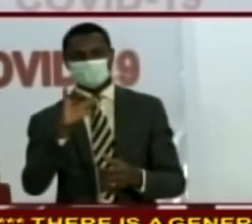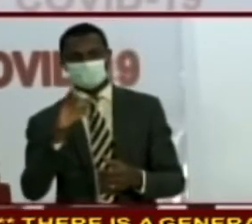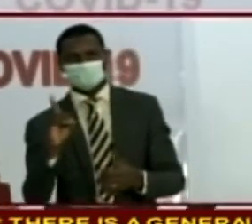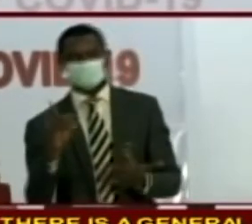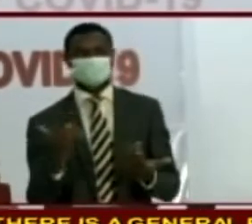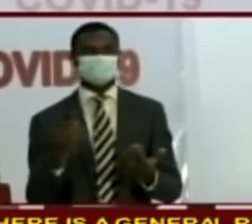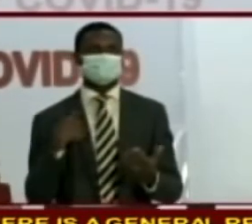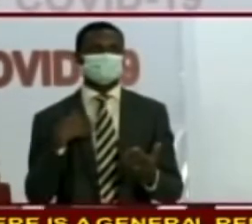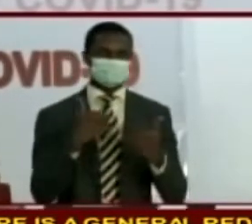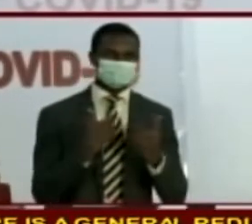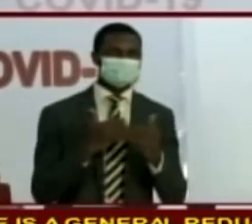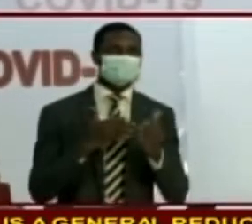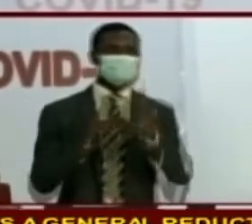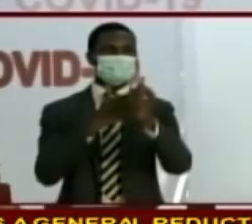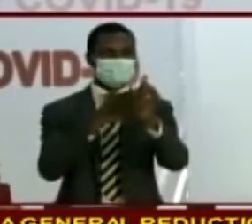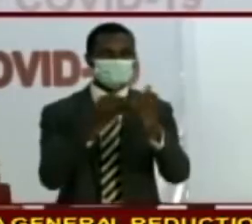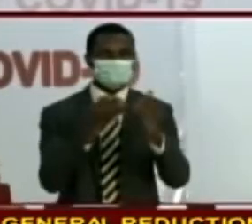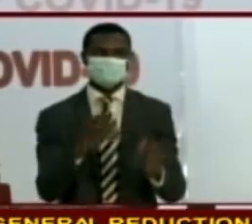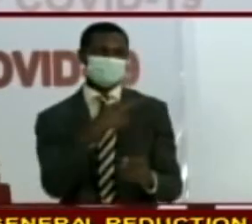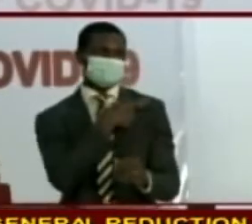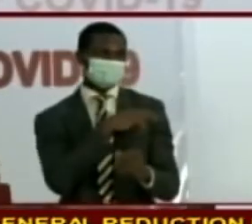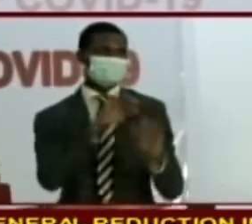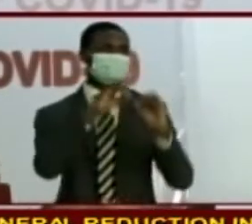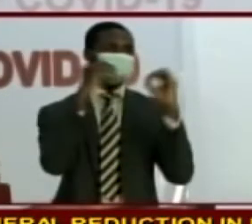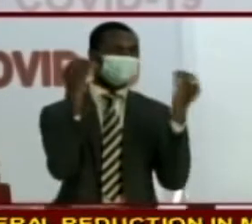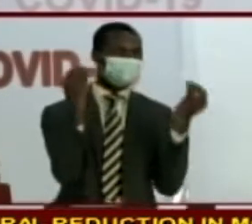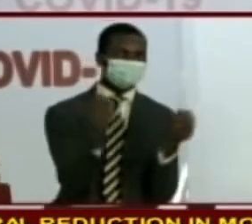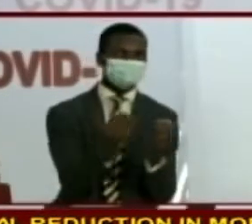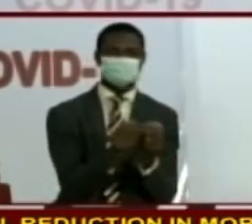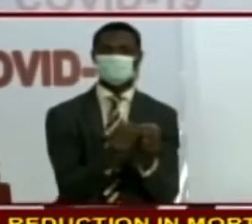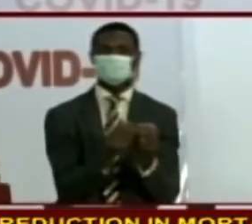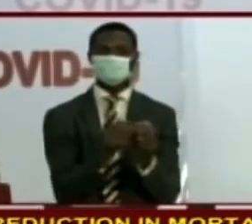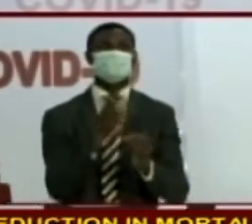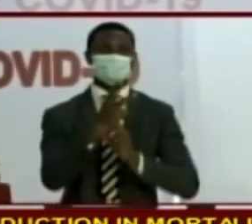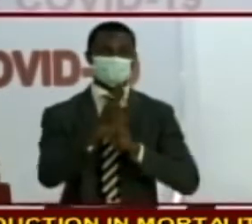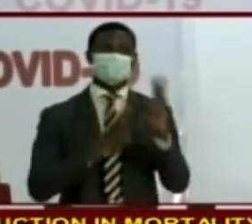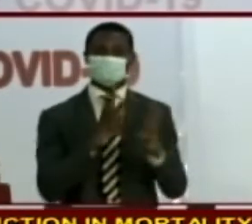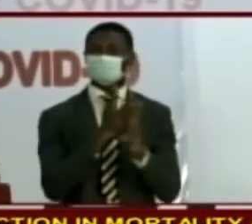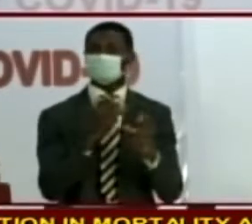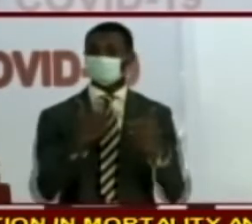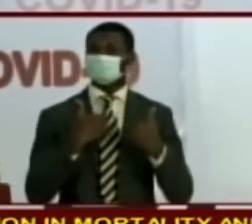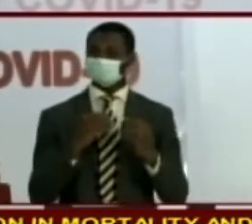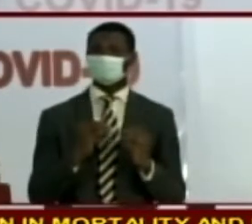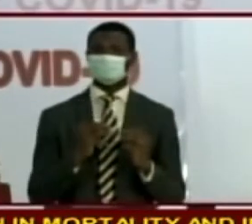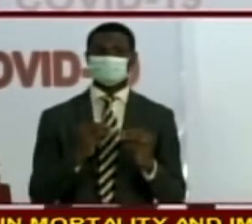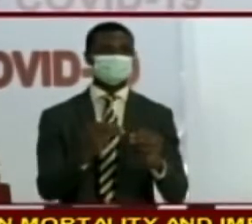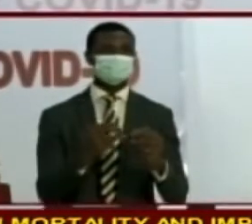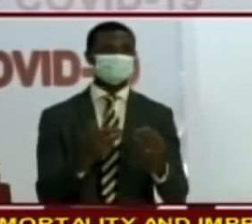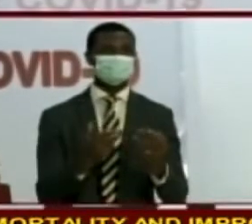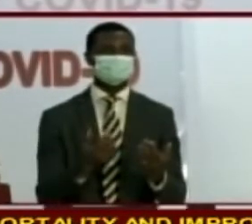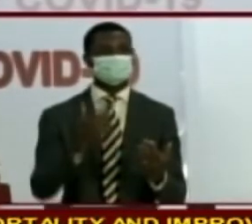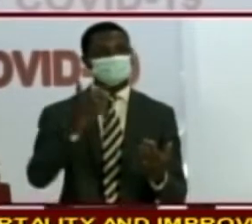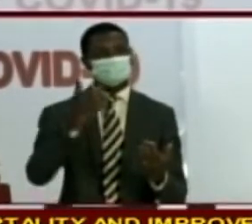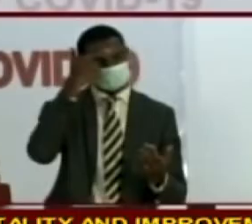leadership of the religious organizations. So the world has moved as a result of